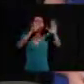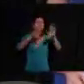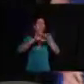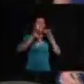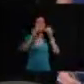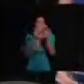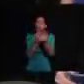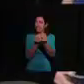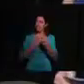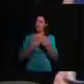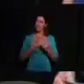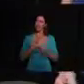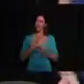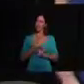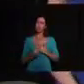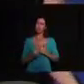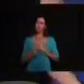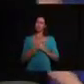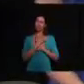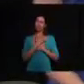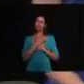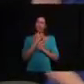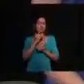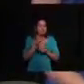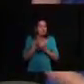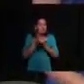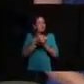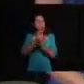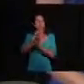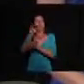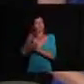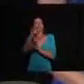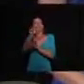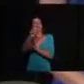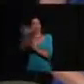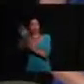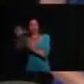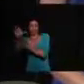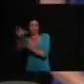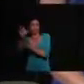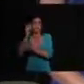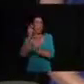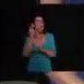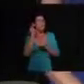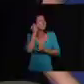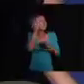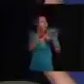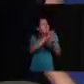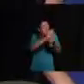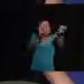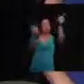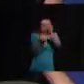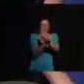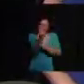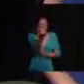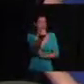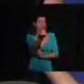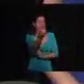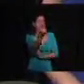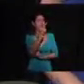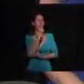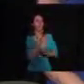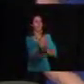I am so happy to help make a change. Making a change in your life is easier when you know you have support, so reach out to Make a Change Canada and know